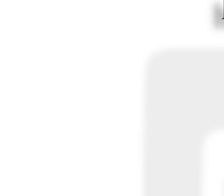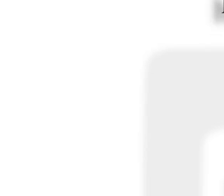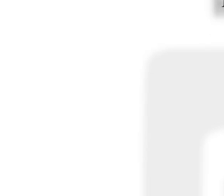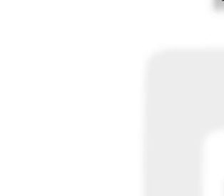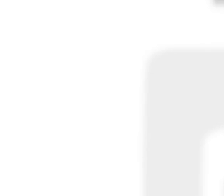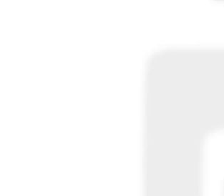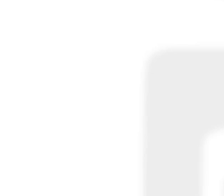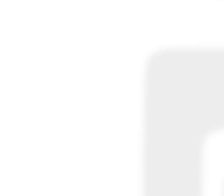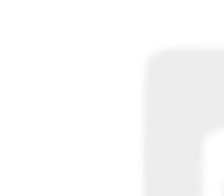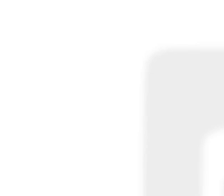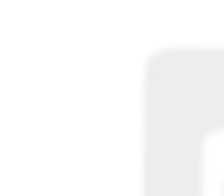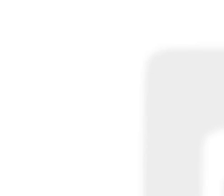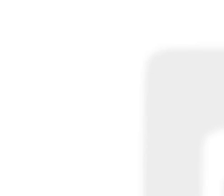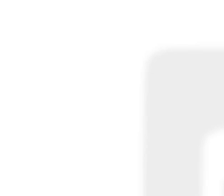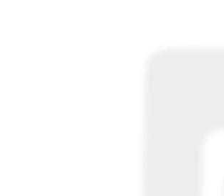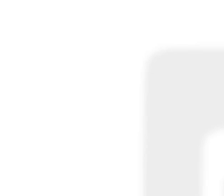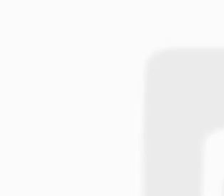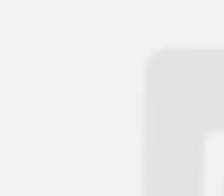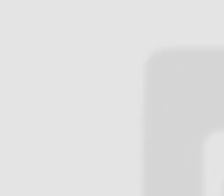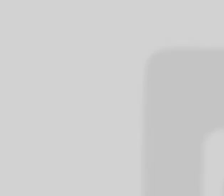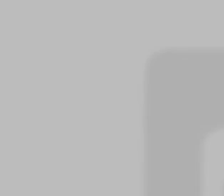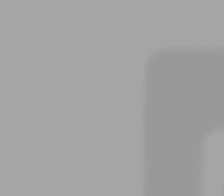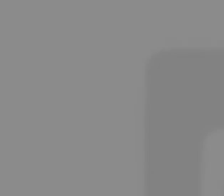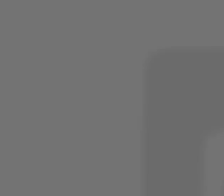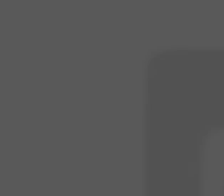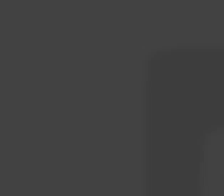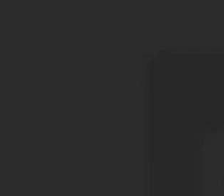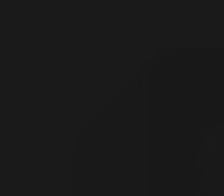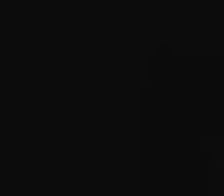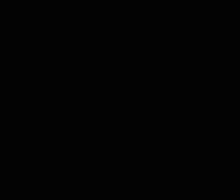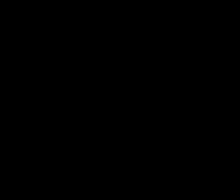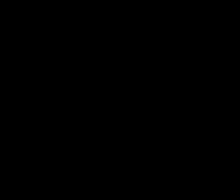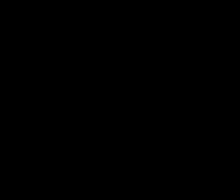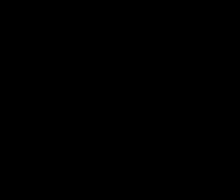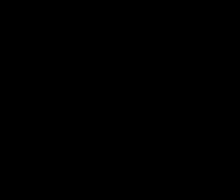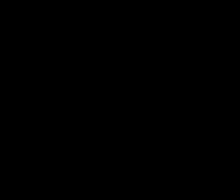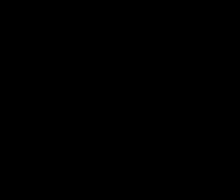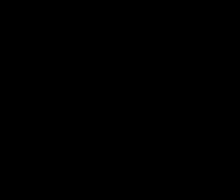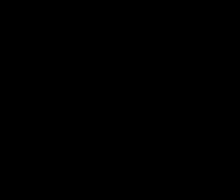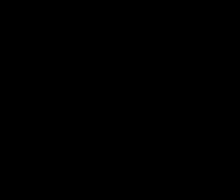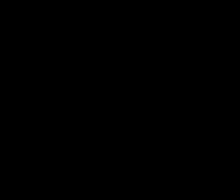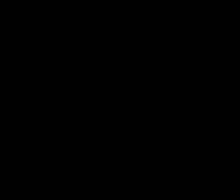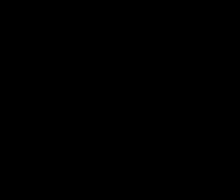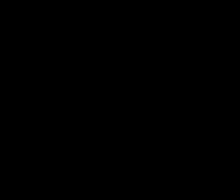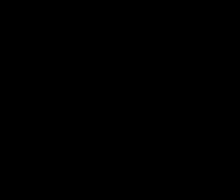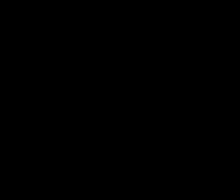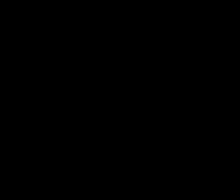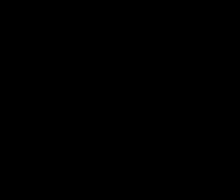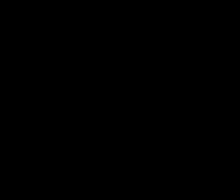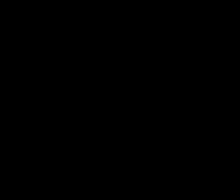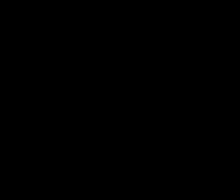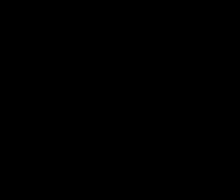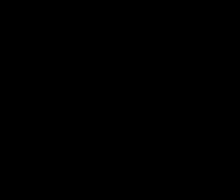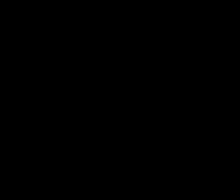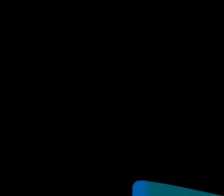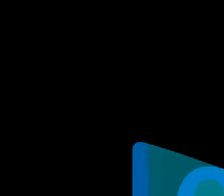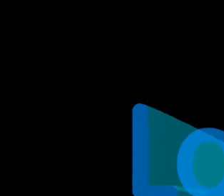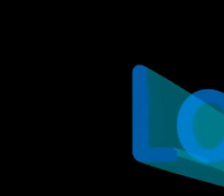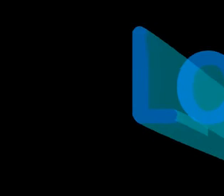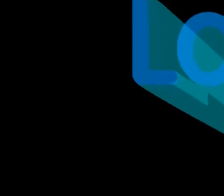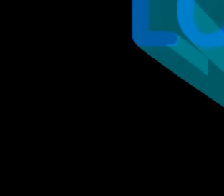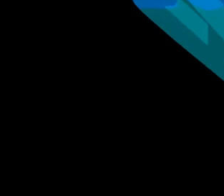God I love. Here's my heart, O take and seal